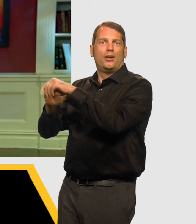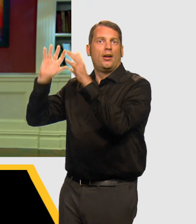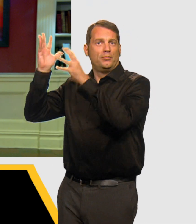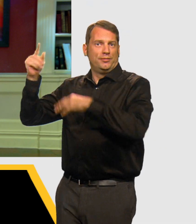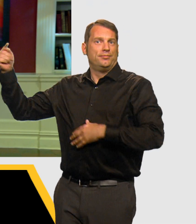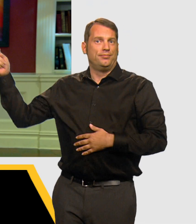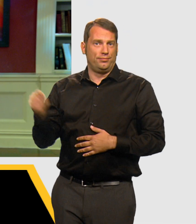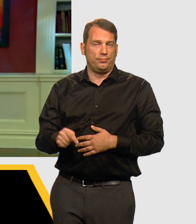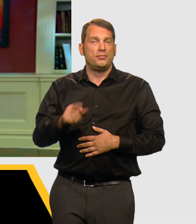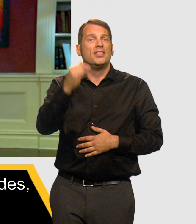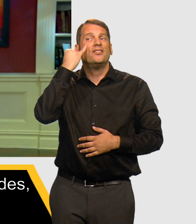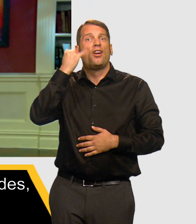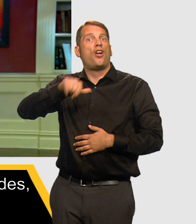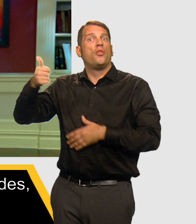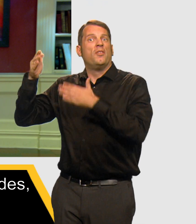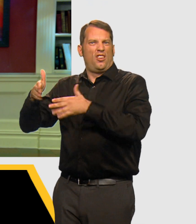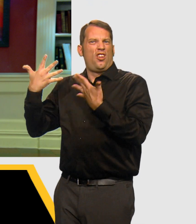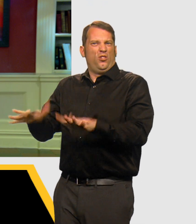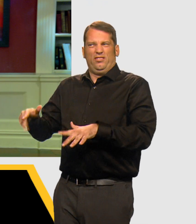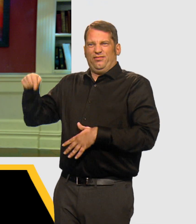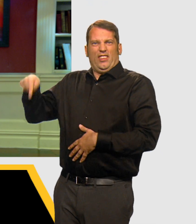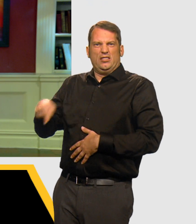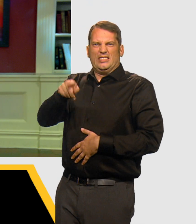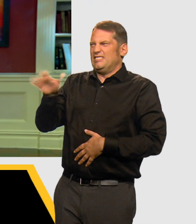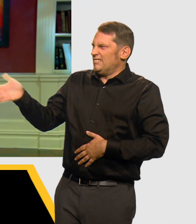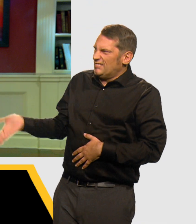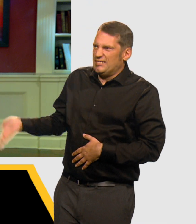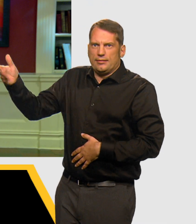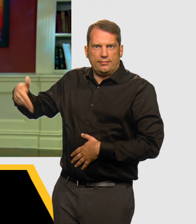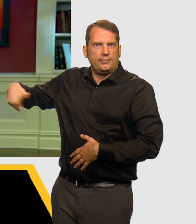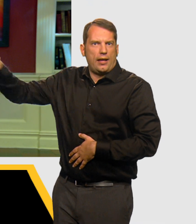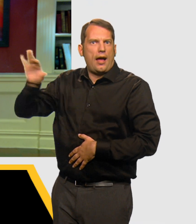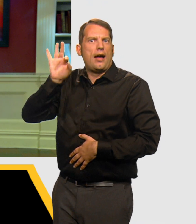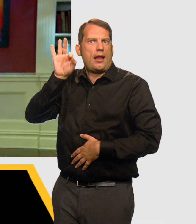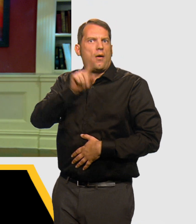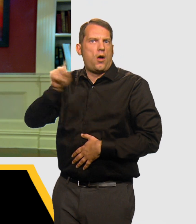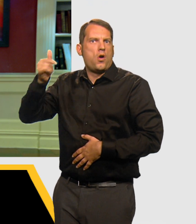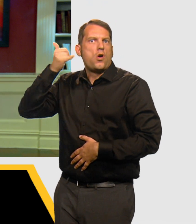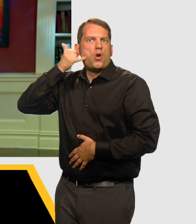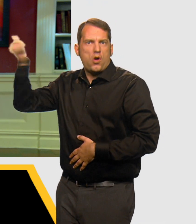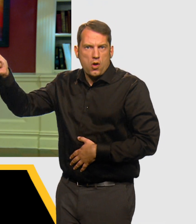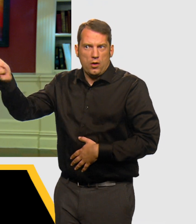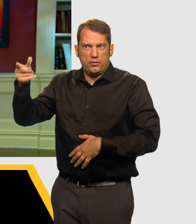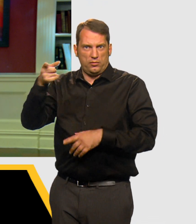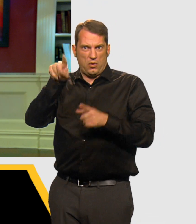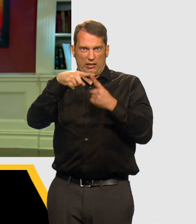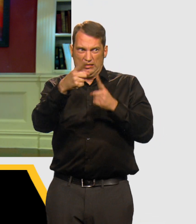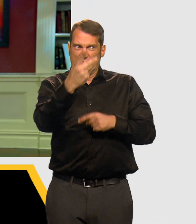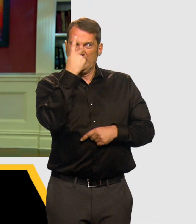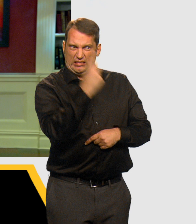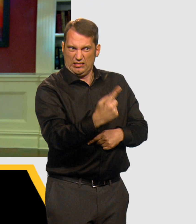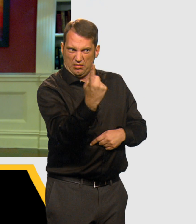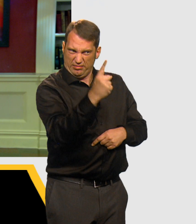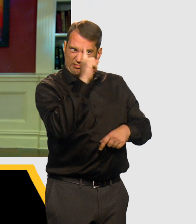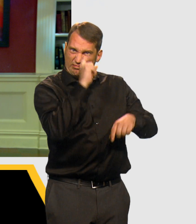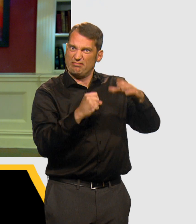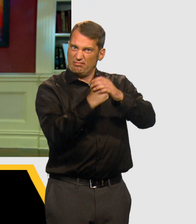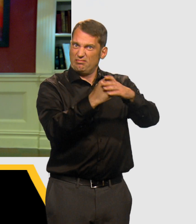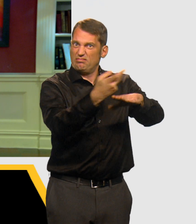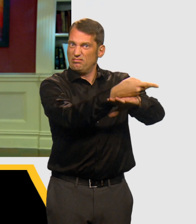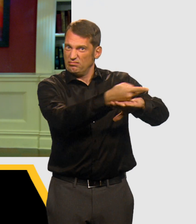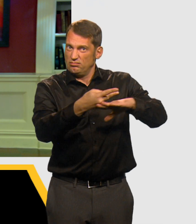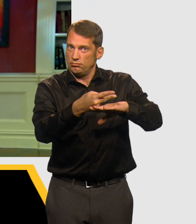an ambulance. If someone else is with you, have that person dial 911 as soon as you think someone is